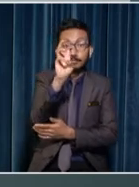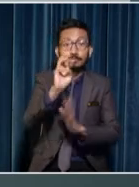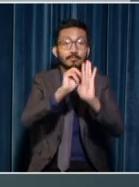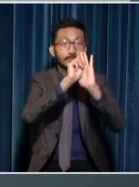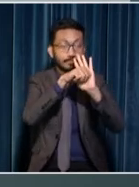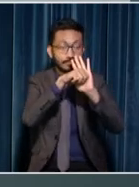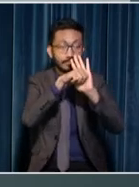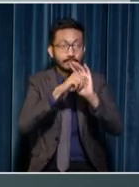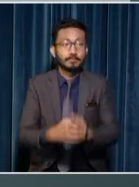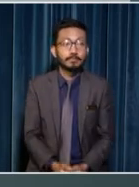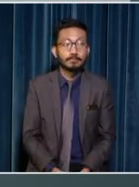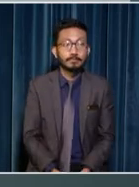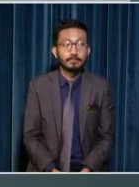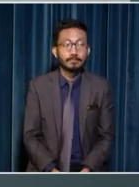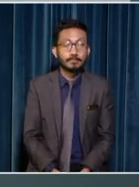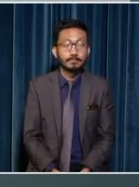60 minutes.